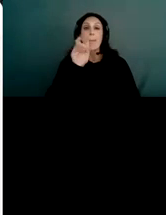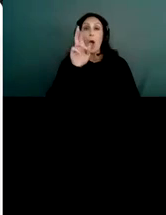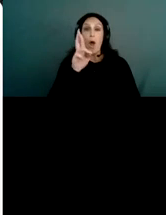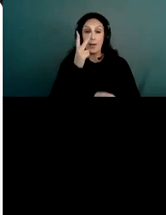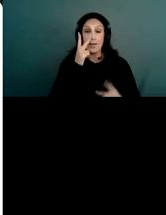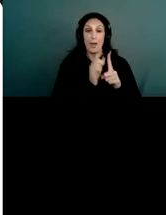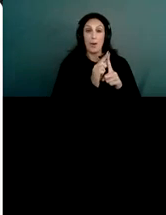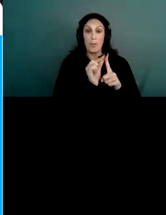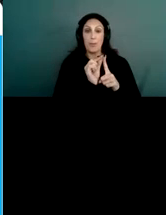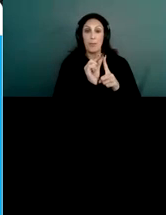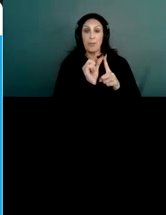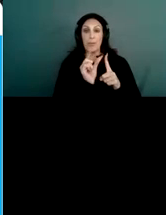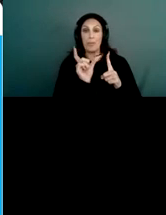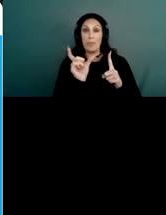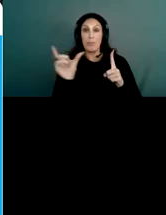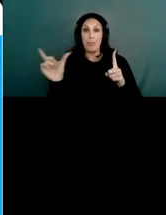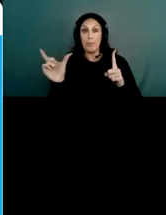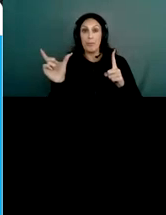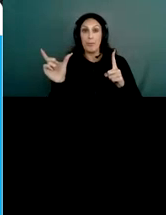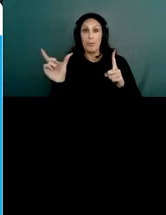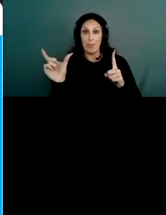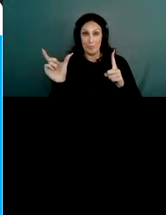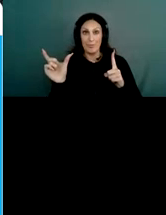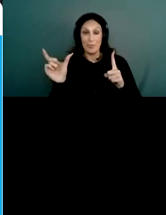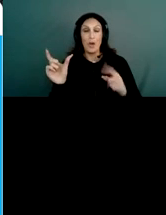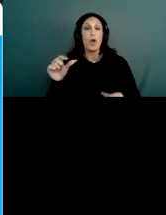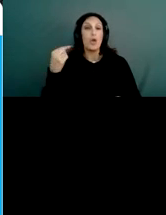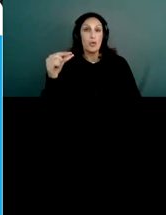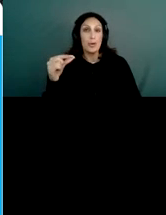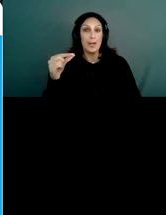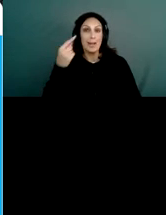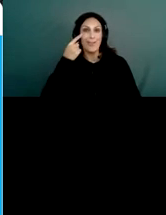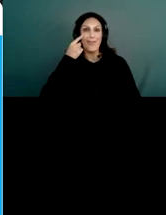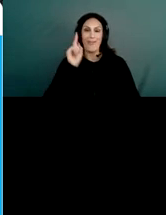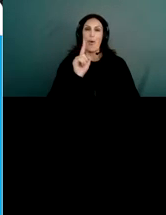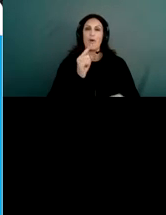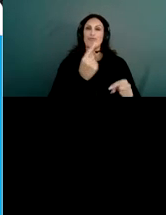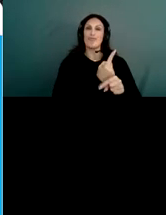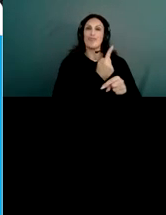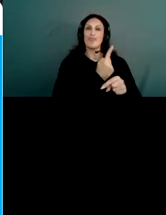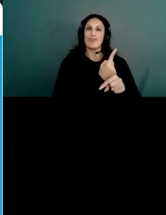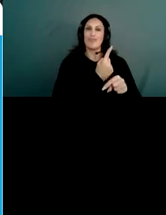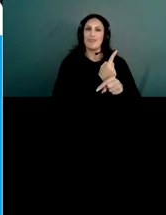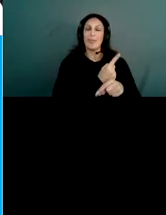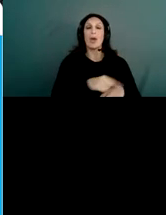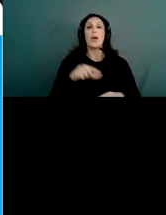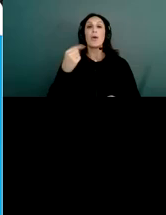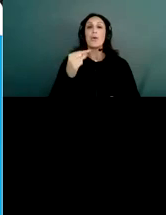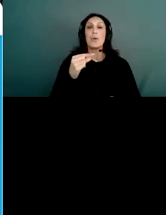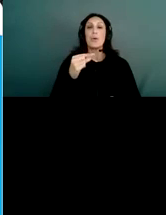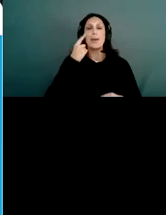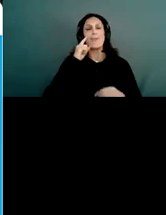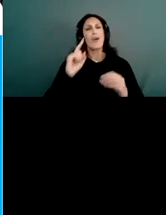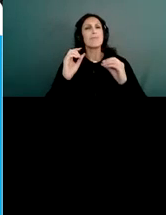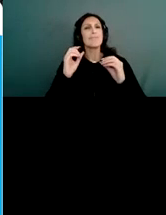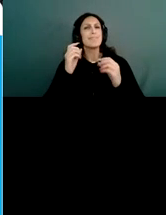the standard step, blue for the guided practice step, and yellow for the instruction step. This